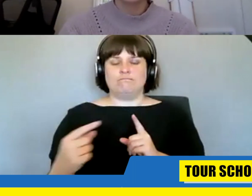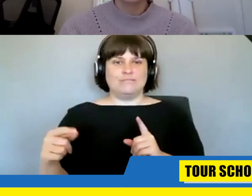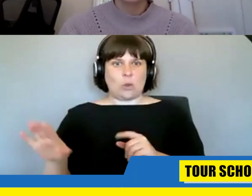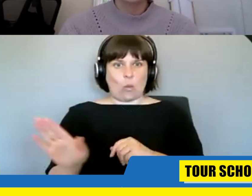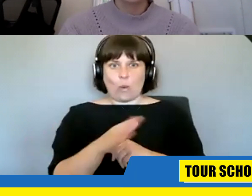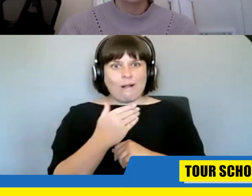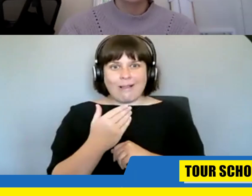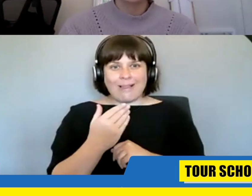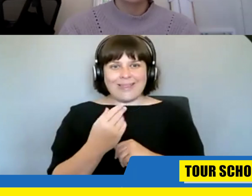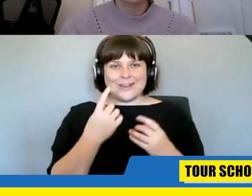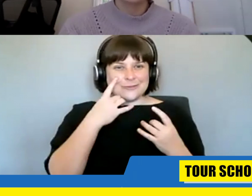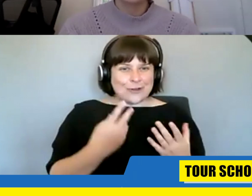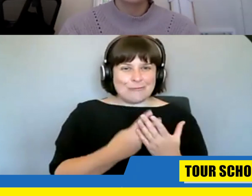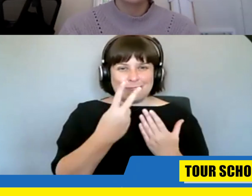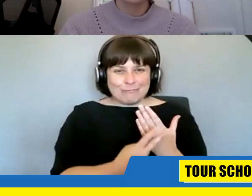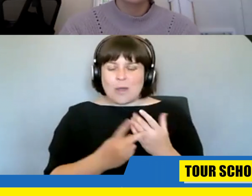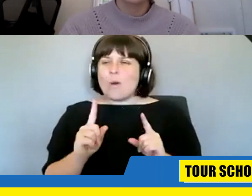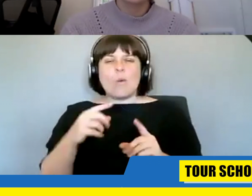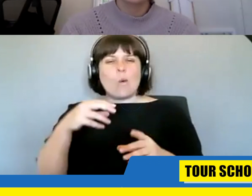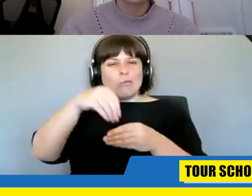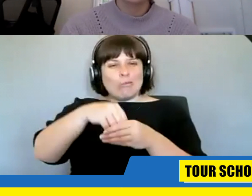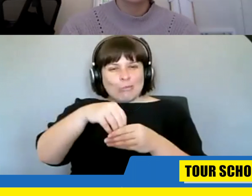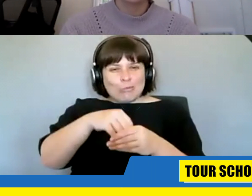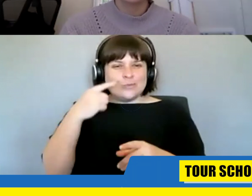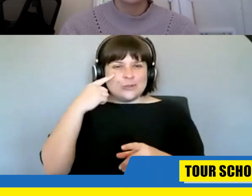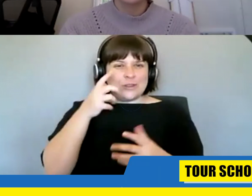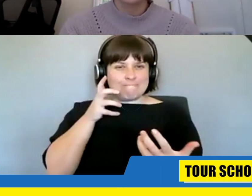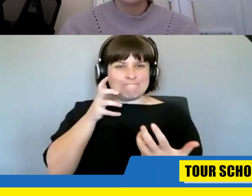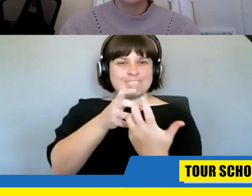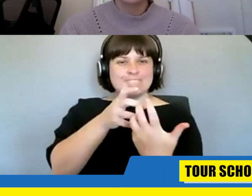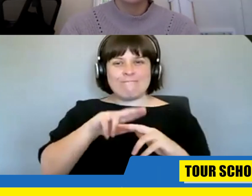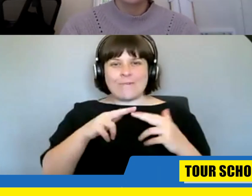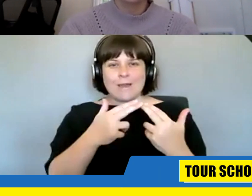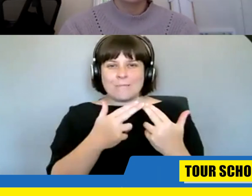of content do you think has worked best for those family audiences?